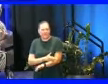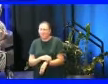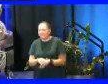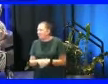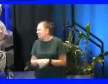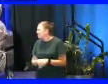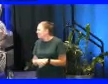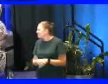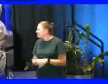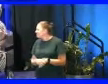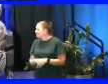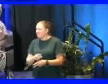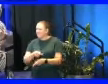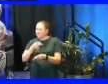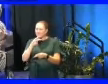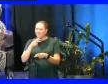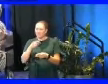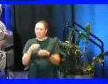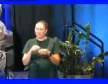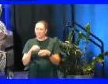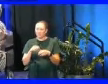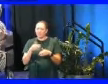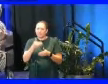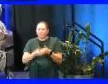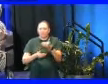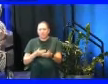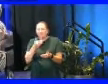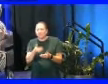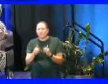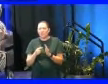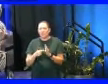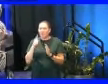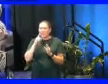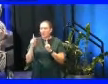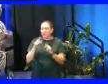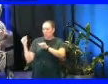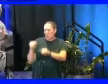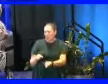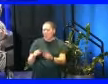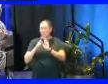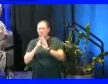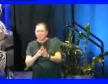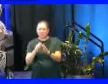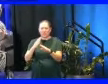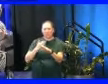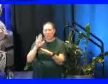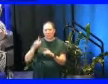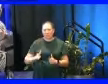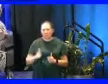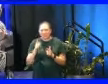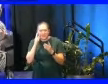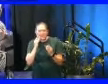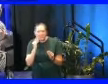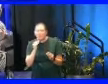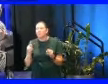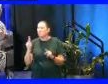own. Paving that pathway for folks to be able to come and demonstrate and share their lived experiences so that folks can